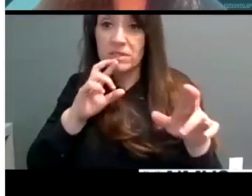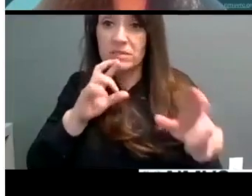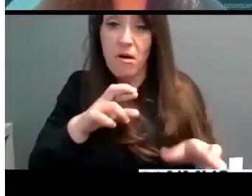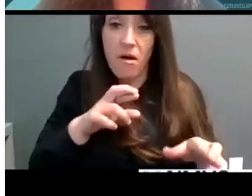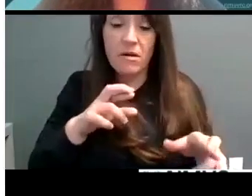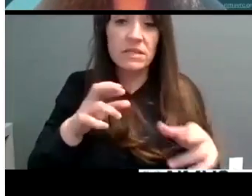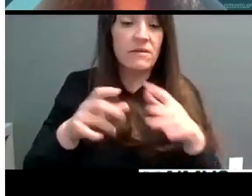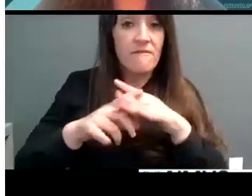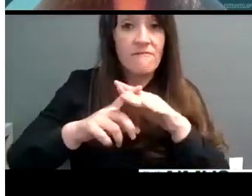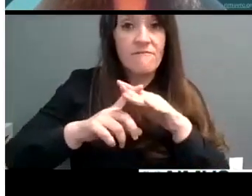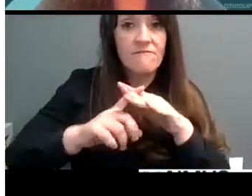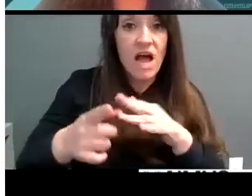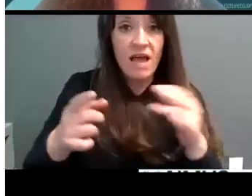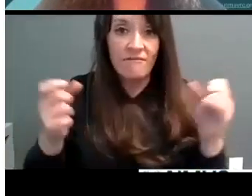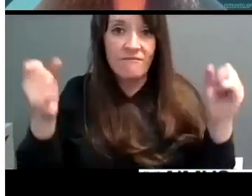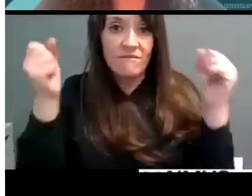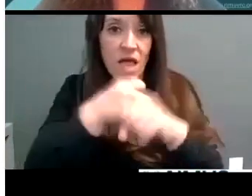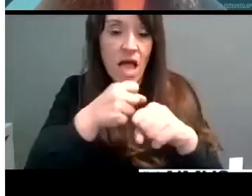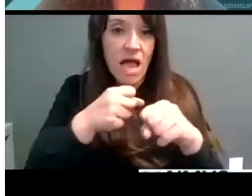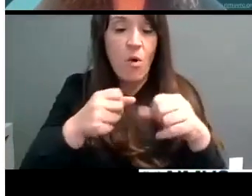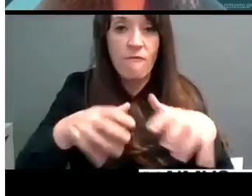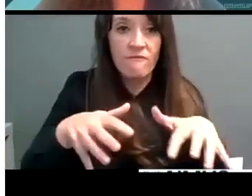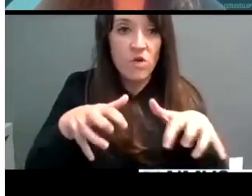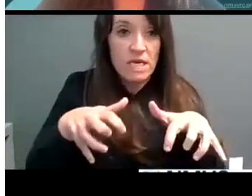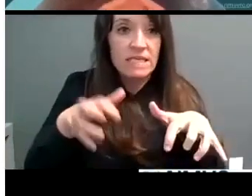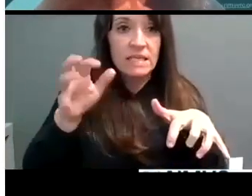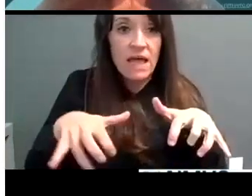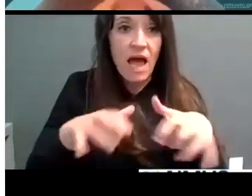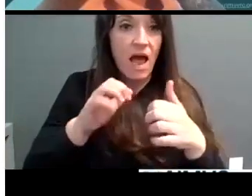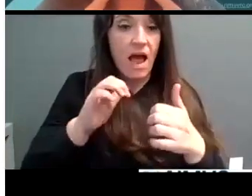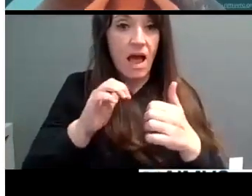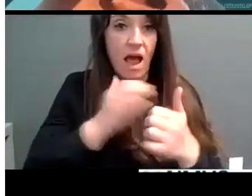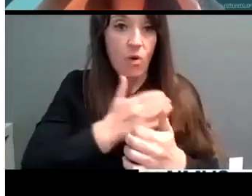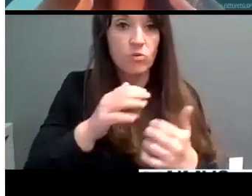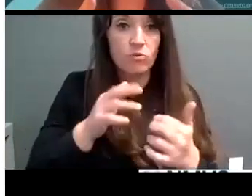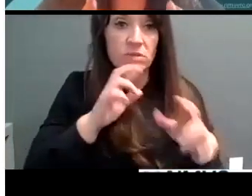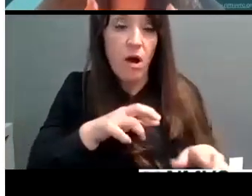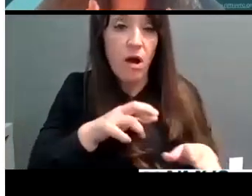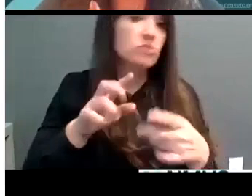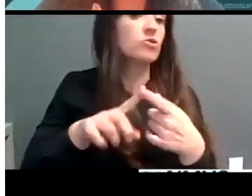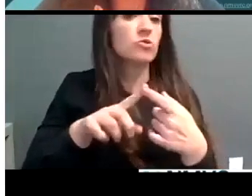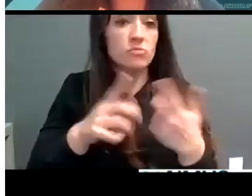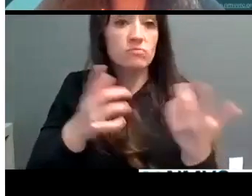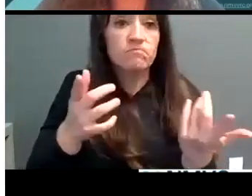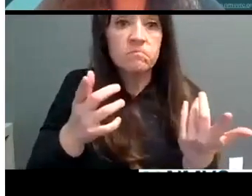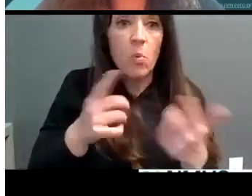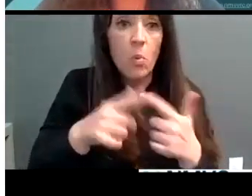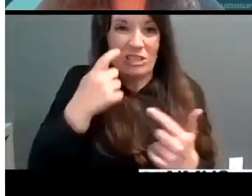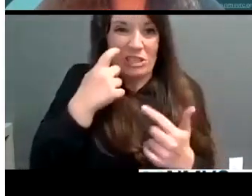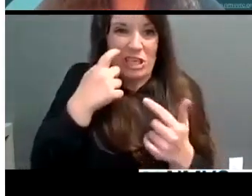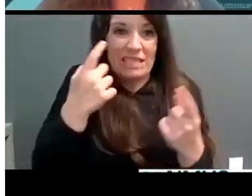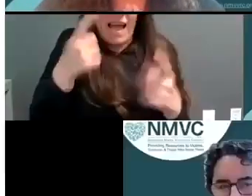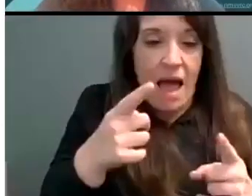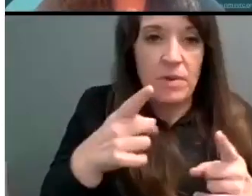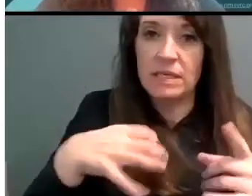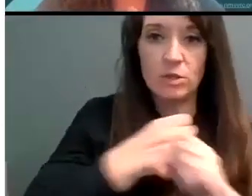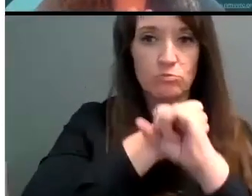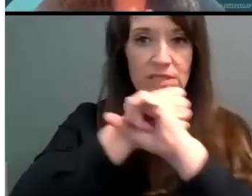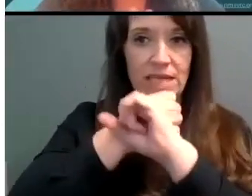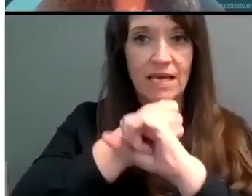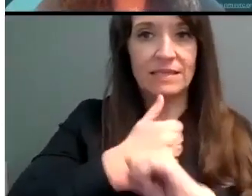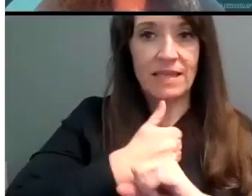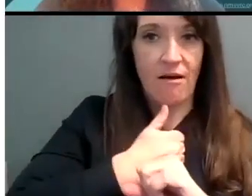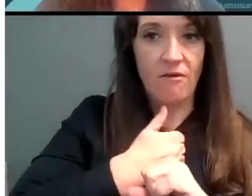response to dangerous situations. It's helpful for us to protect ourselves and survive those